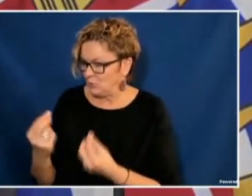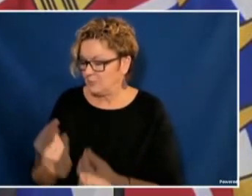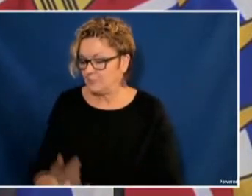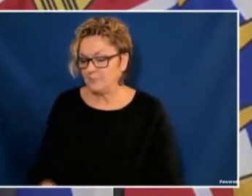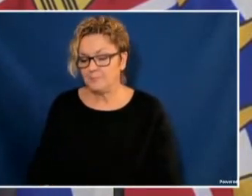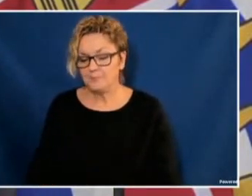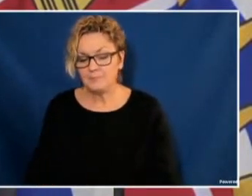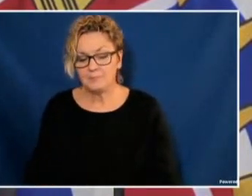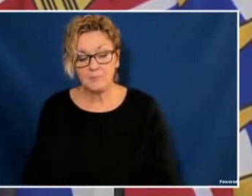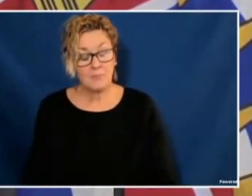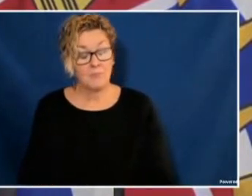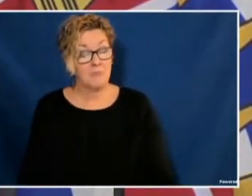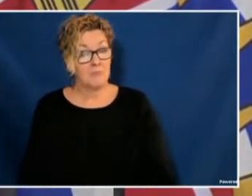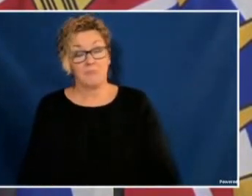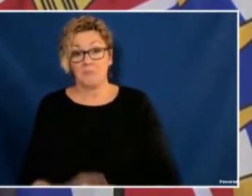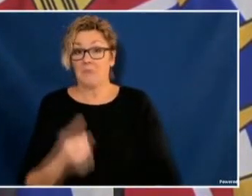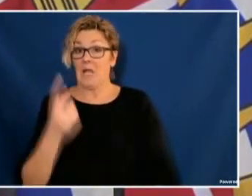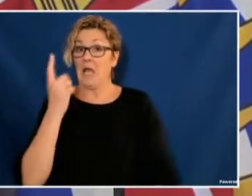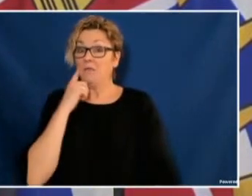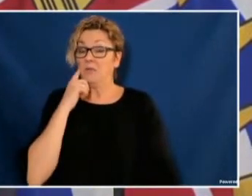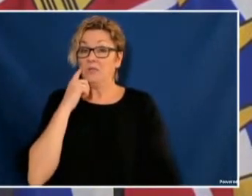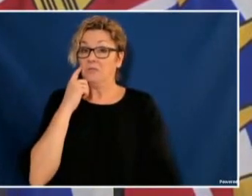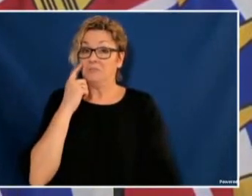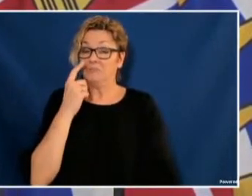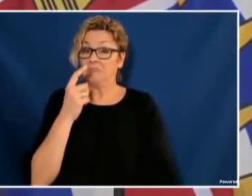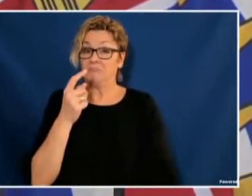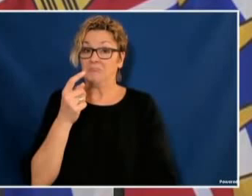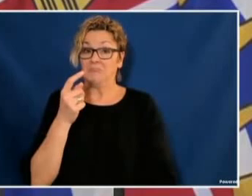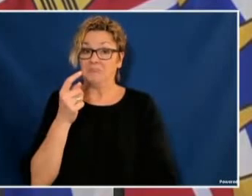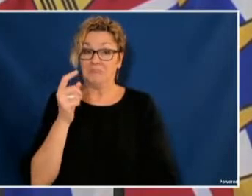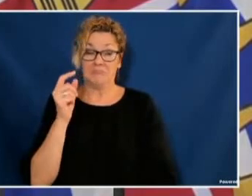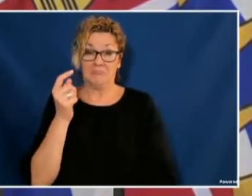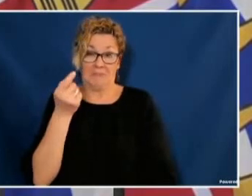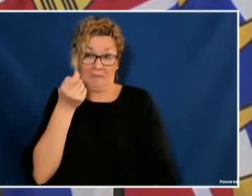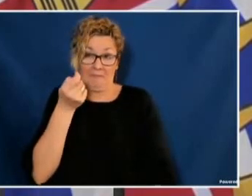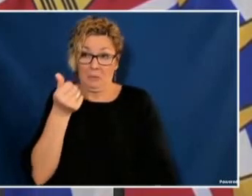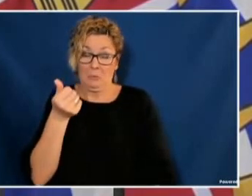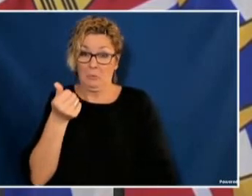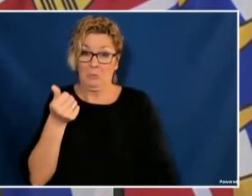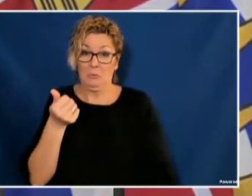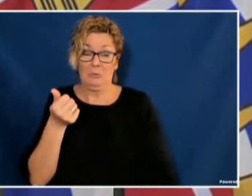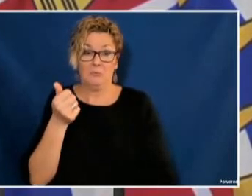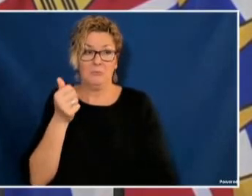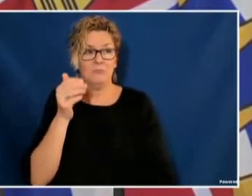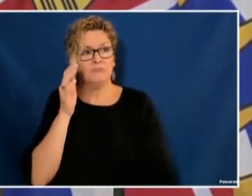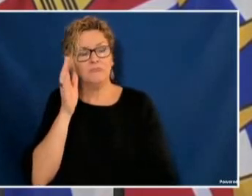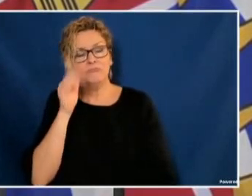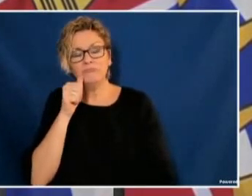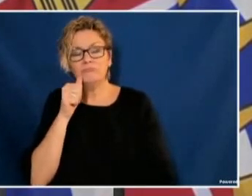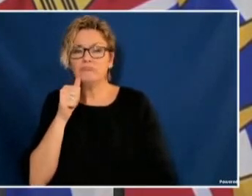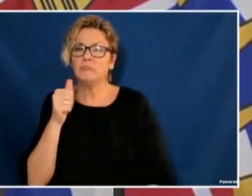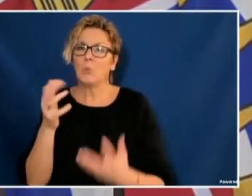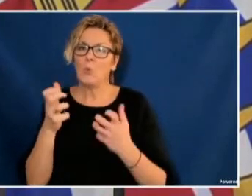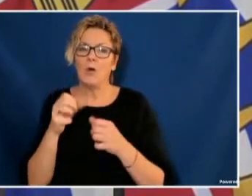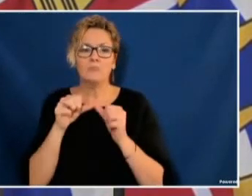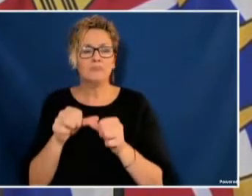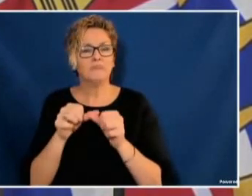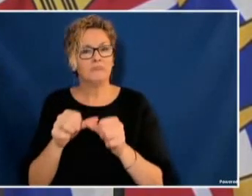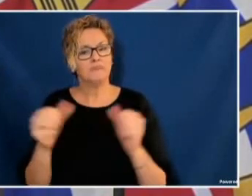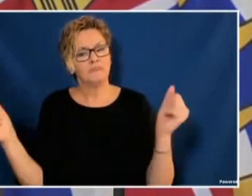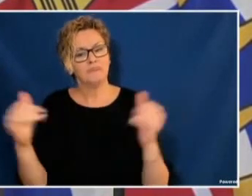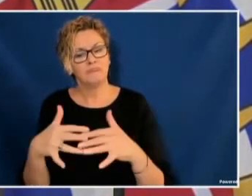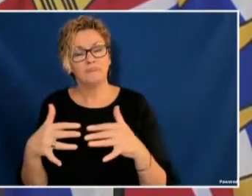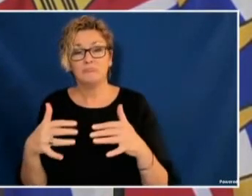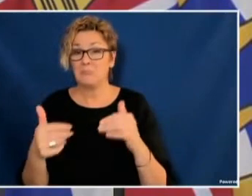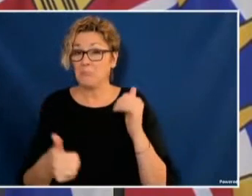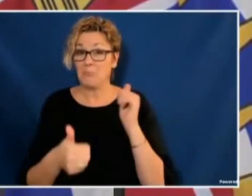you're aware of the work that a lot of parents and others are doing online through their COVID trackers and things like that. Why are the